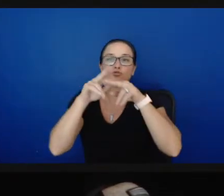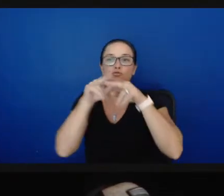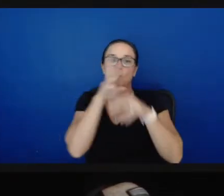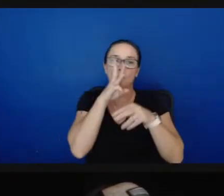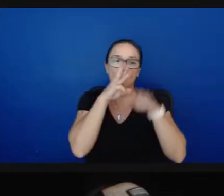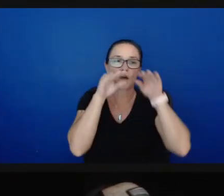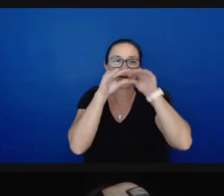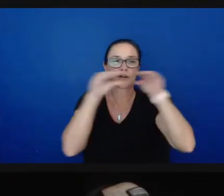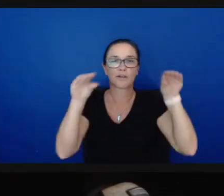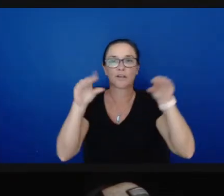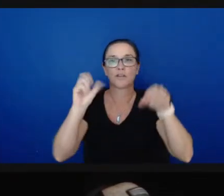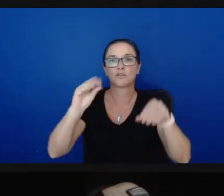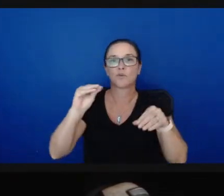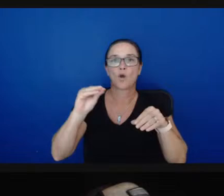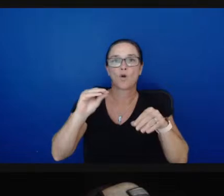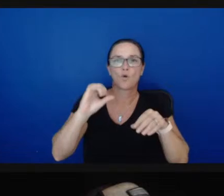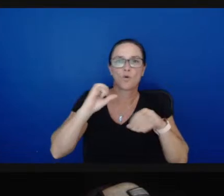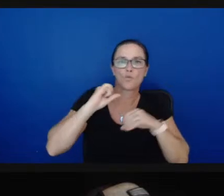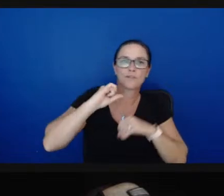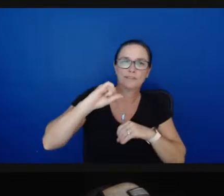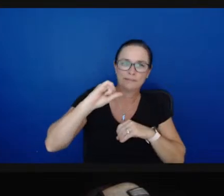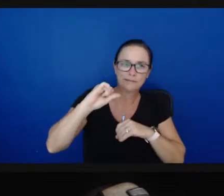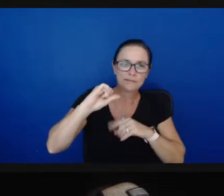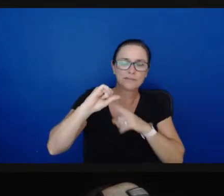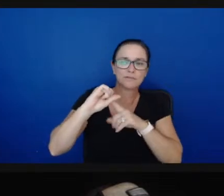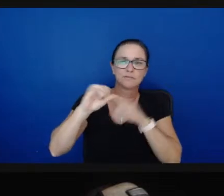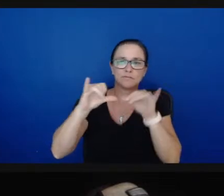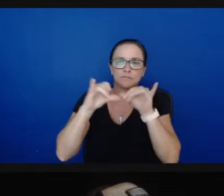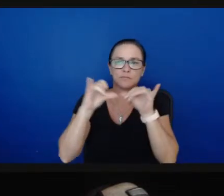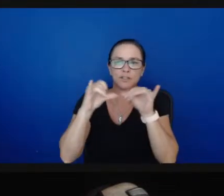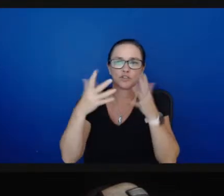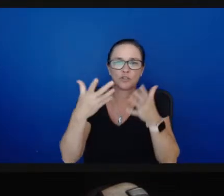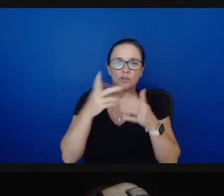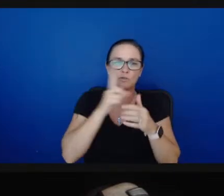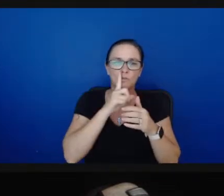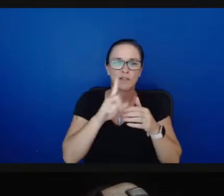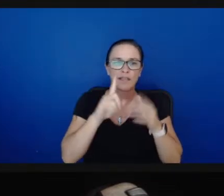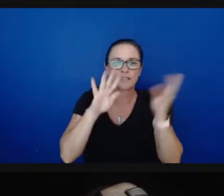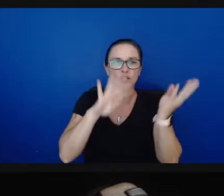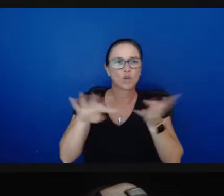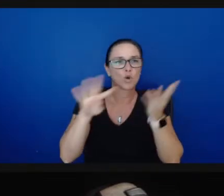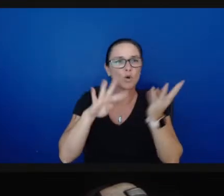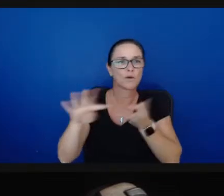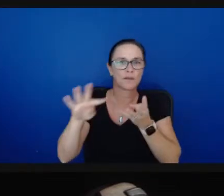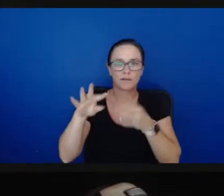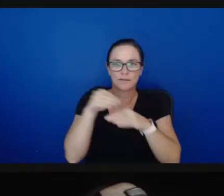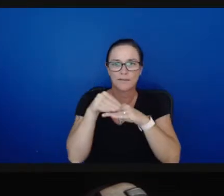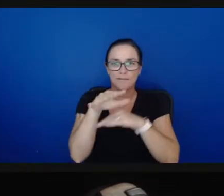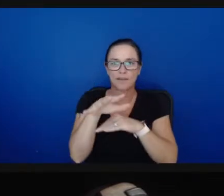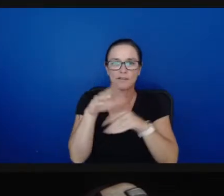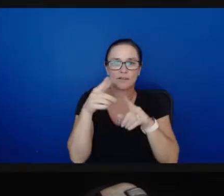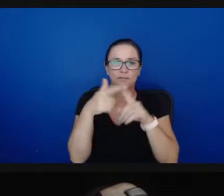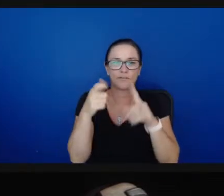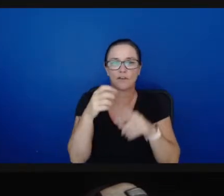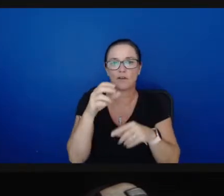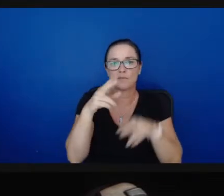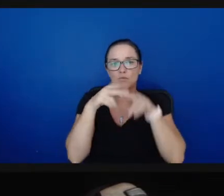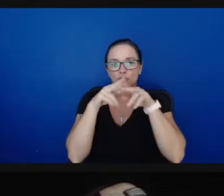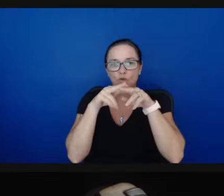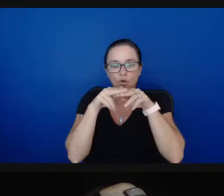So resistivity is measuring really the current, but that's affected by salinity,